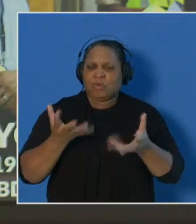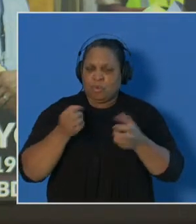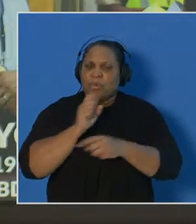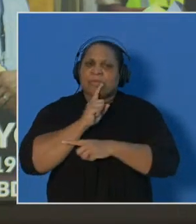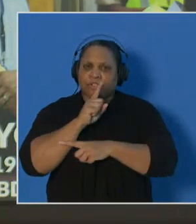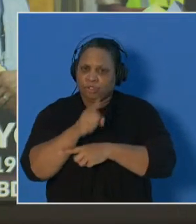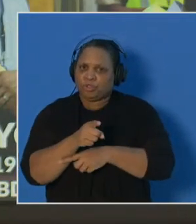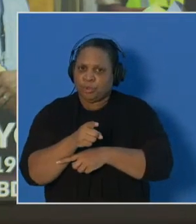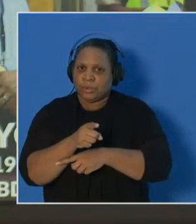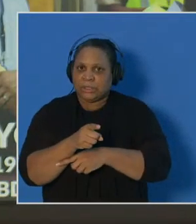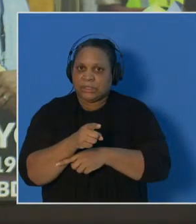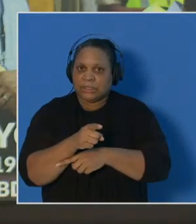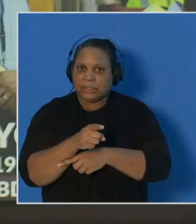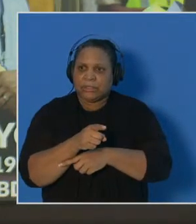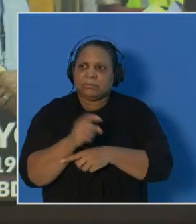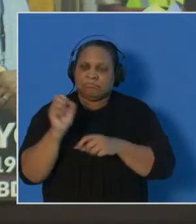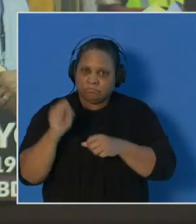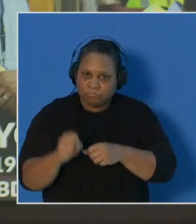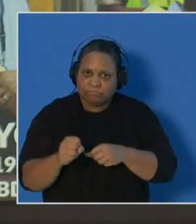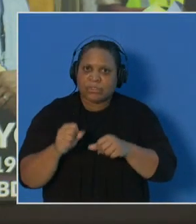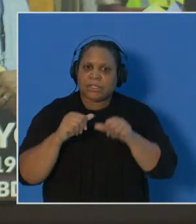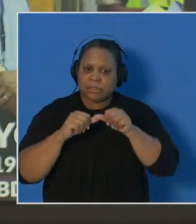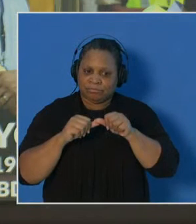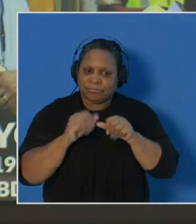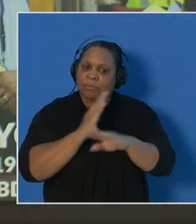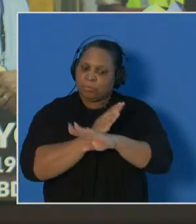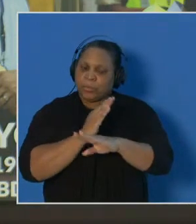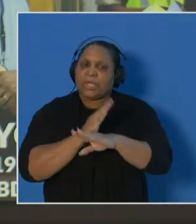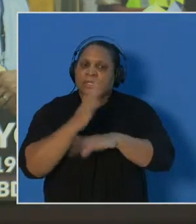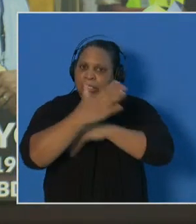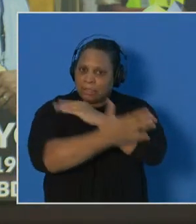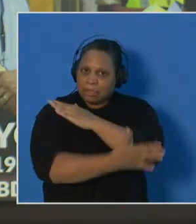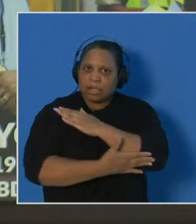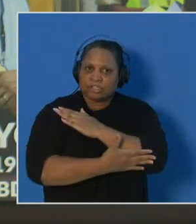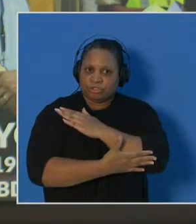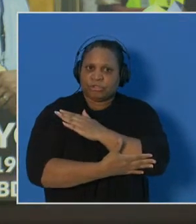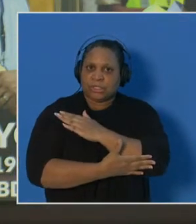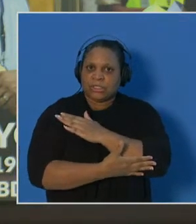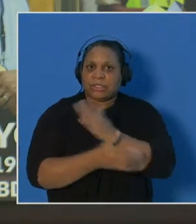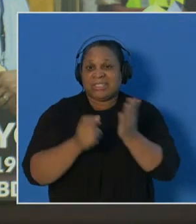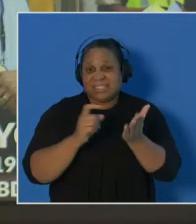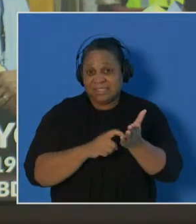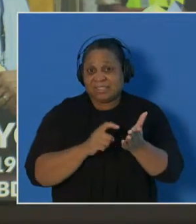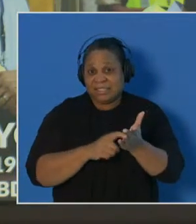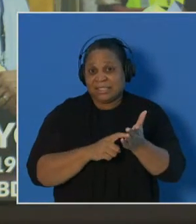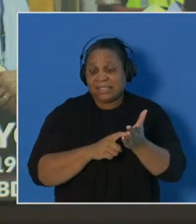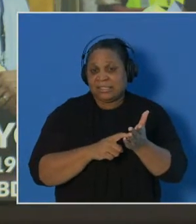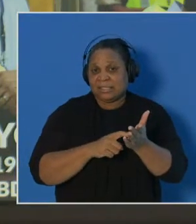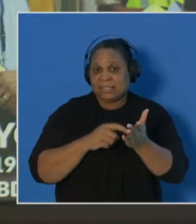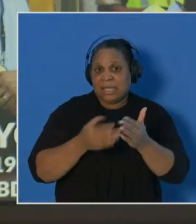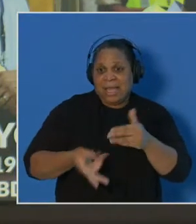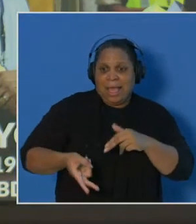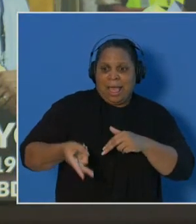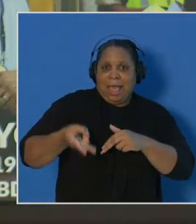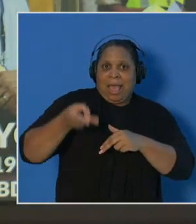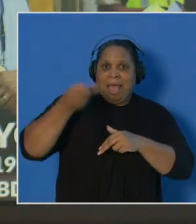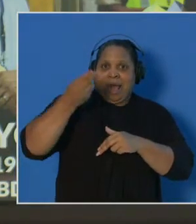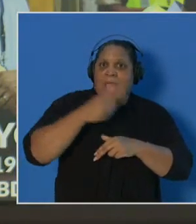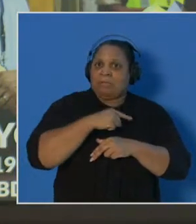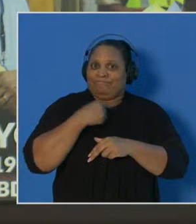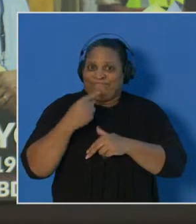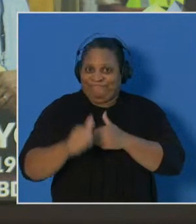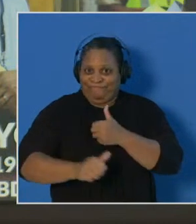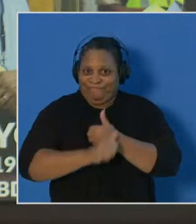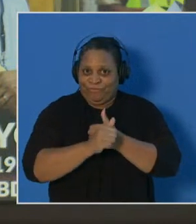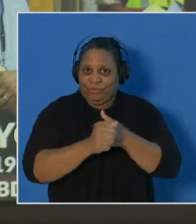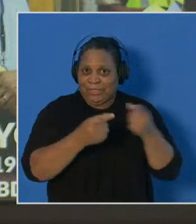sure that we are keeping the country safe. And this, of course, in some measures, are high-risk activities. So